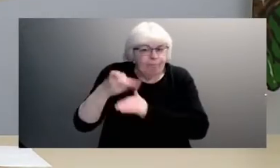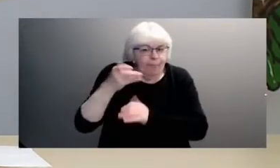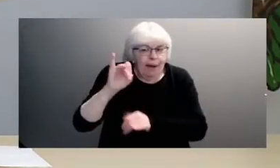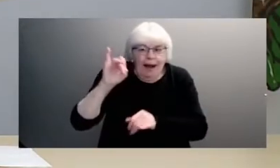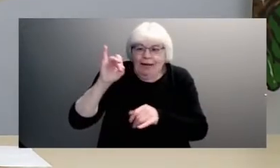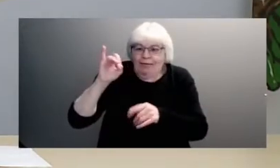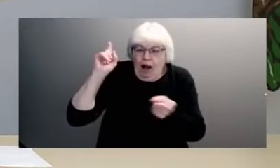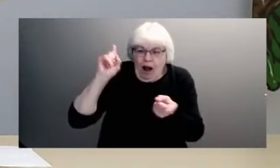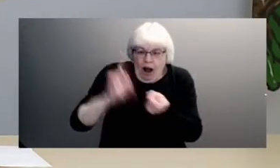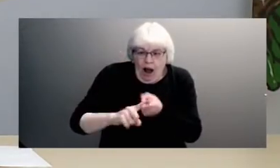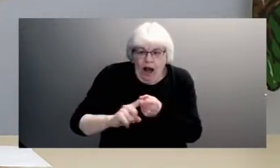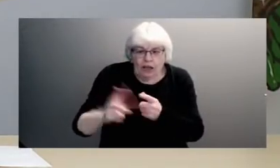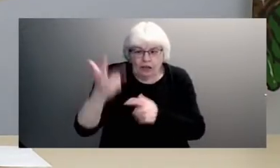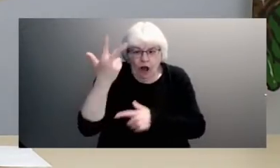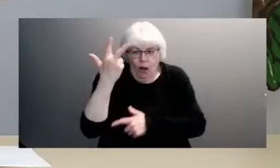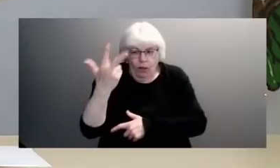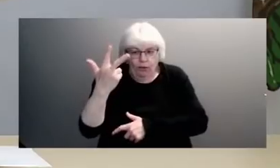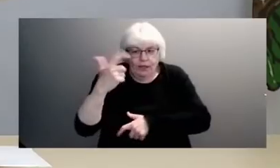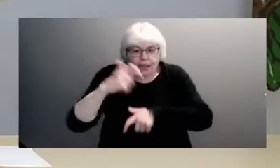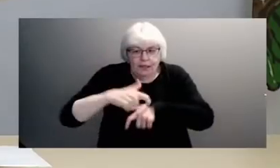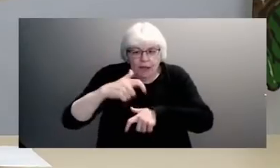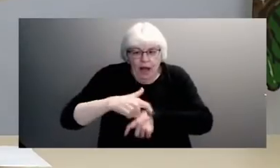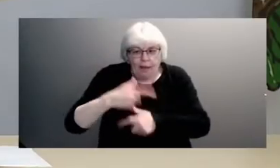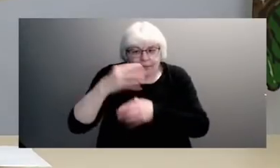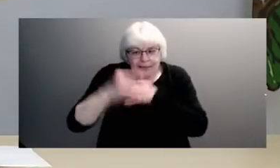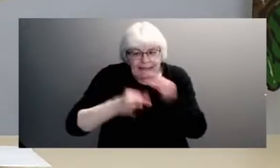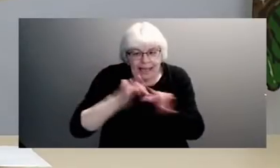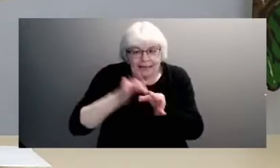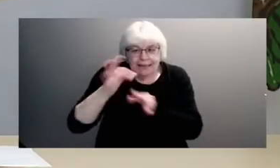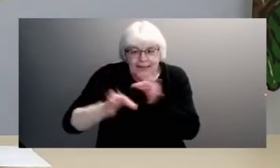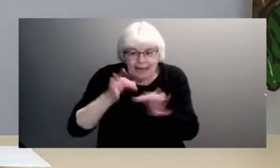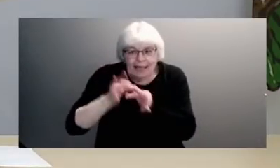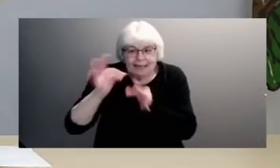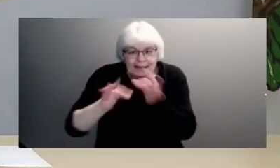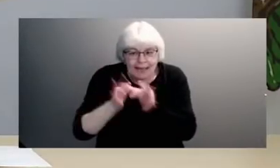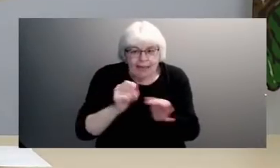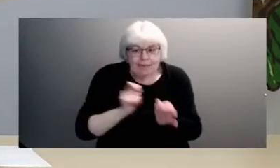8, individuals must complete all federal quarantine requirements.